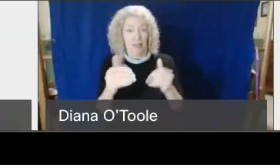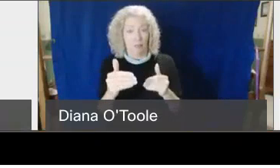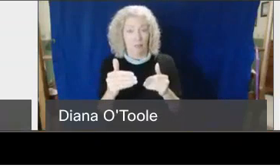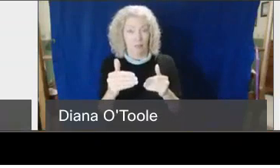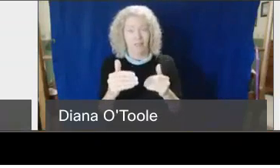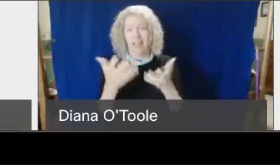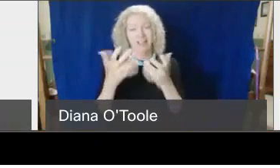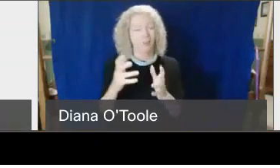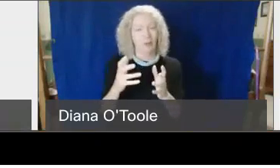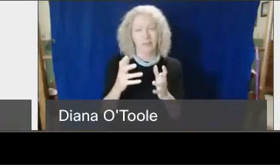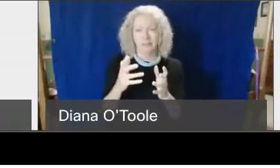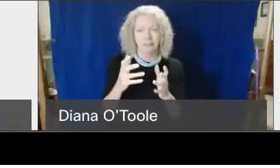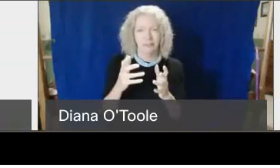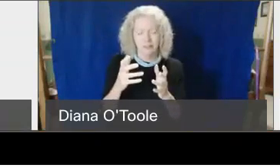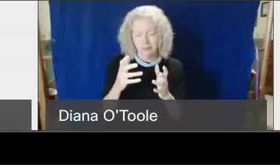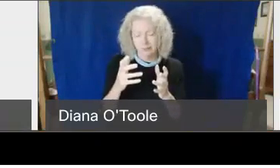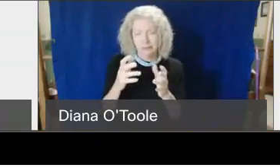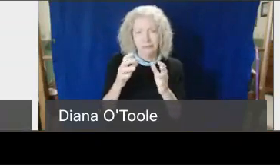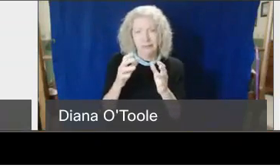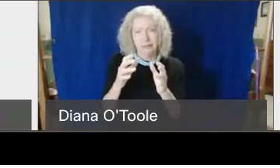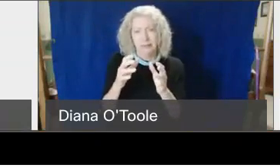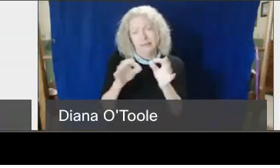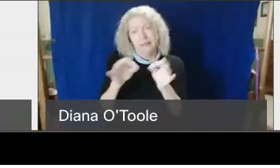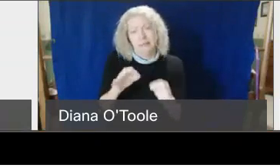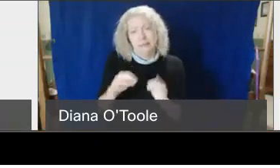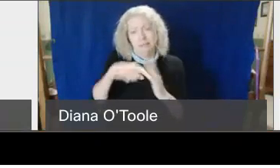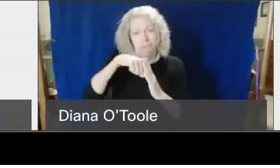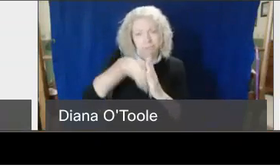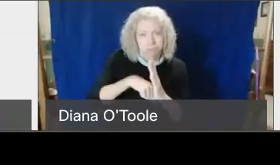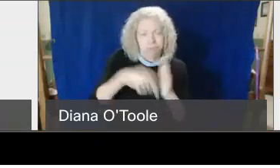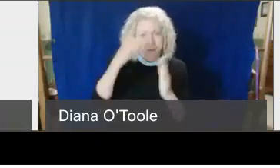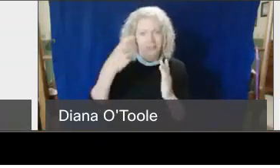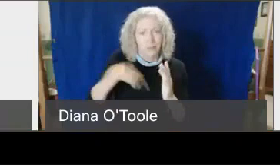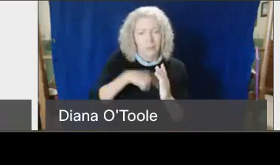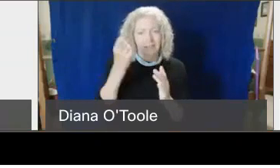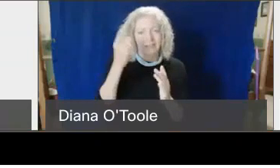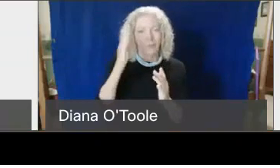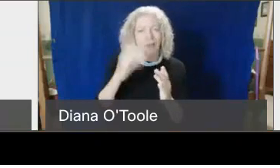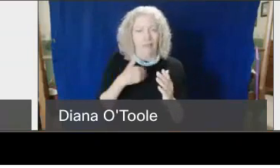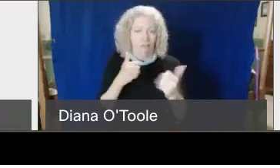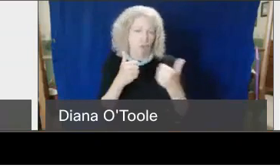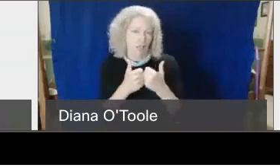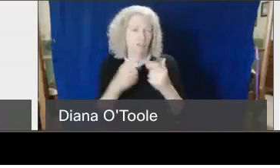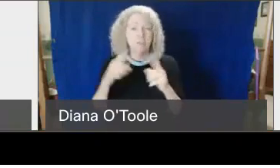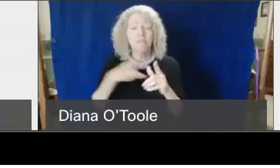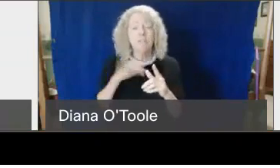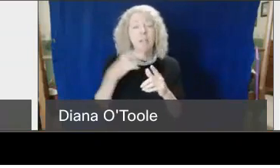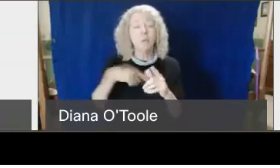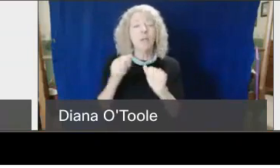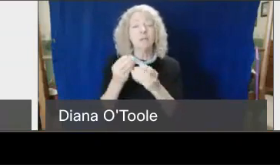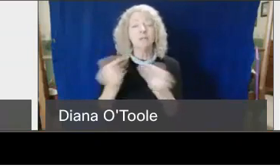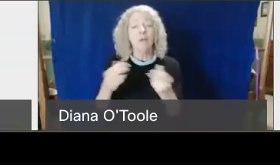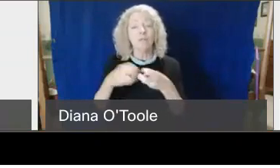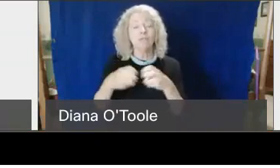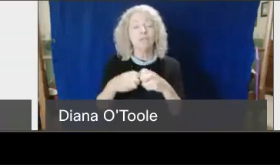this because we think there's going to be challenges, but we also think we can work through these challenges. And HyFlex may really